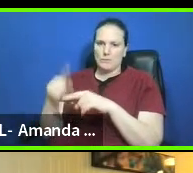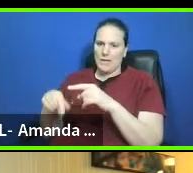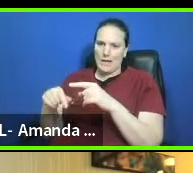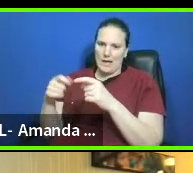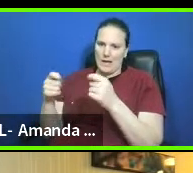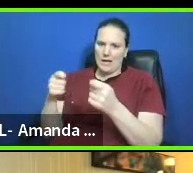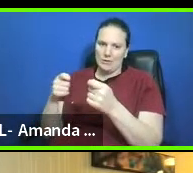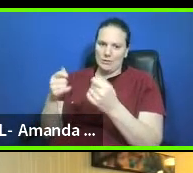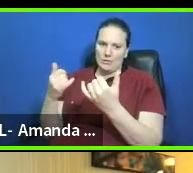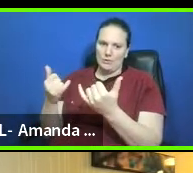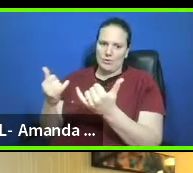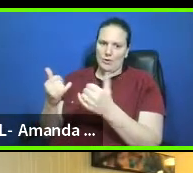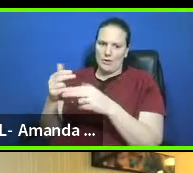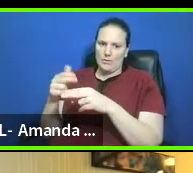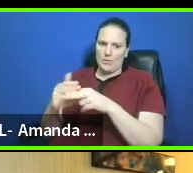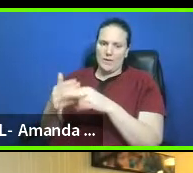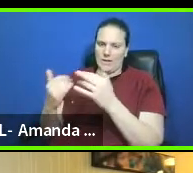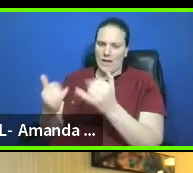So